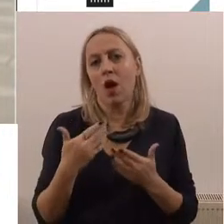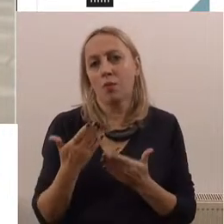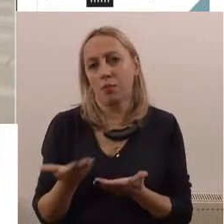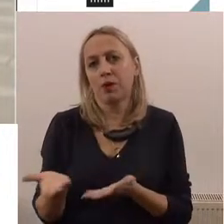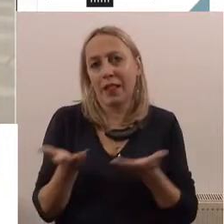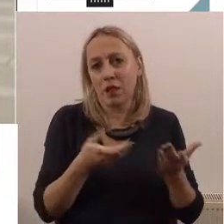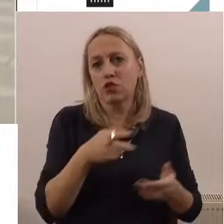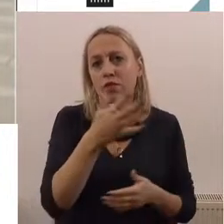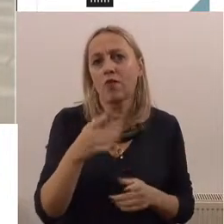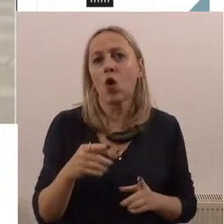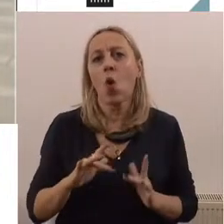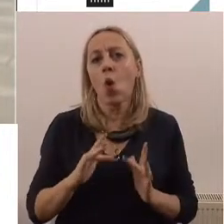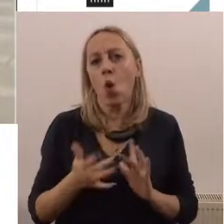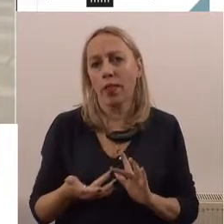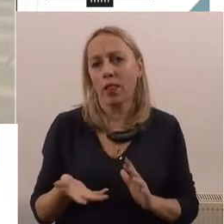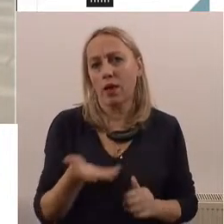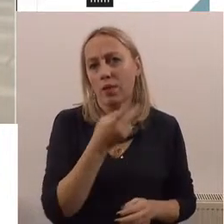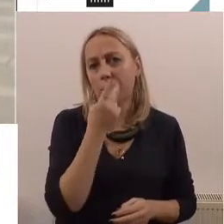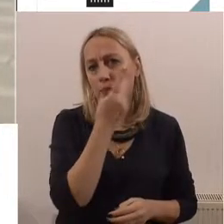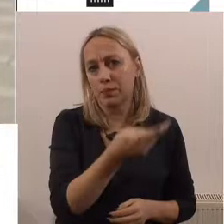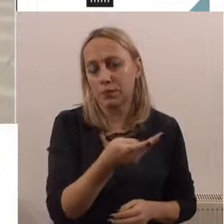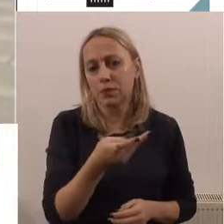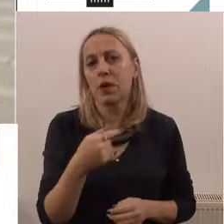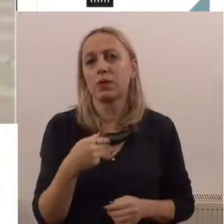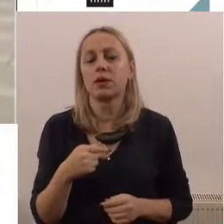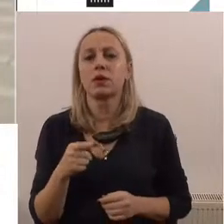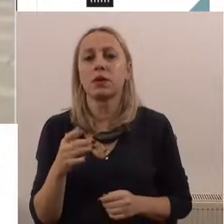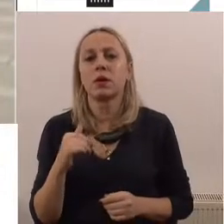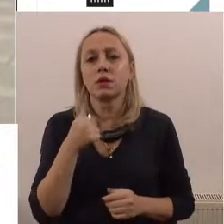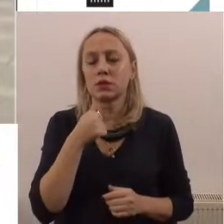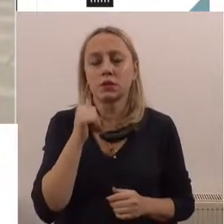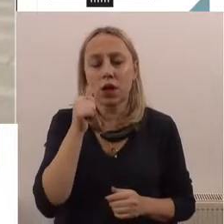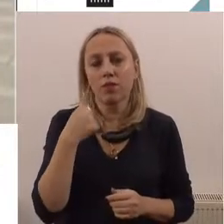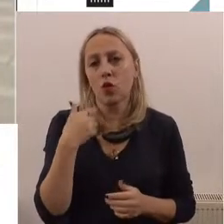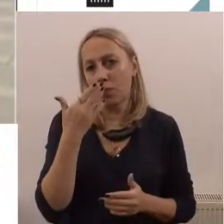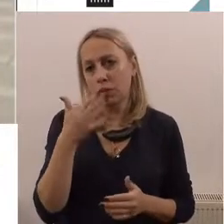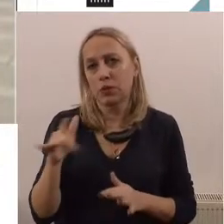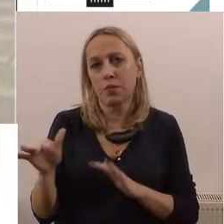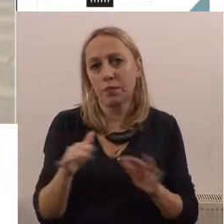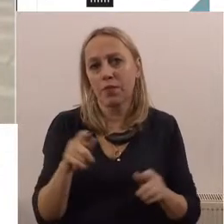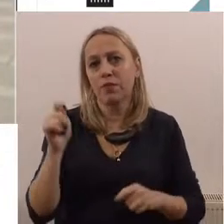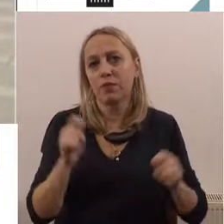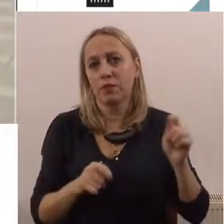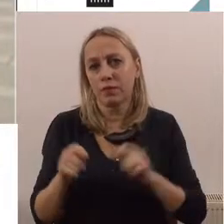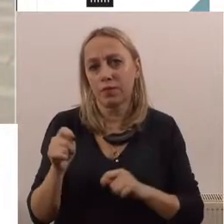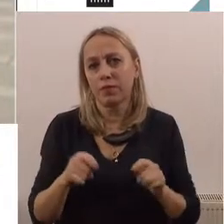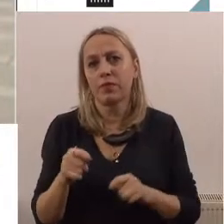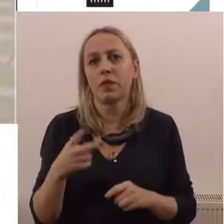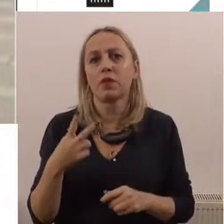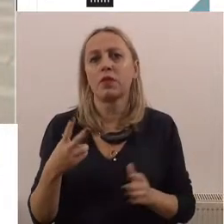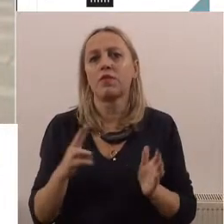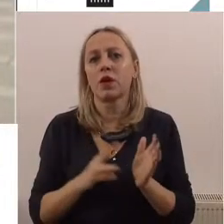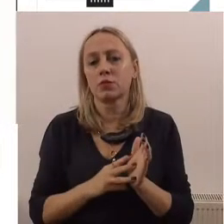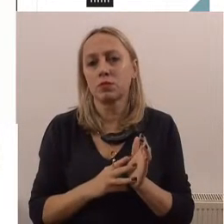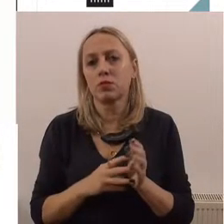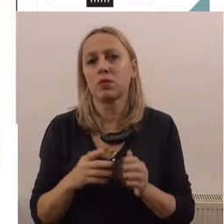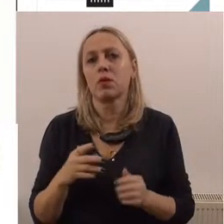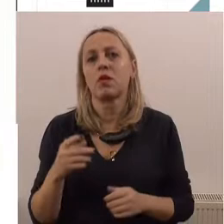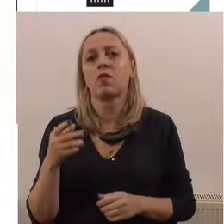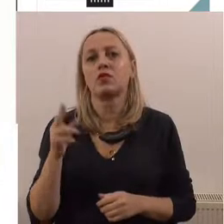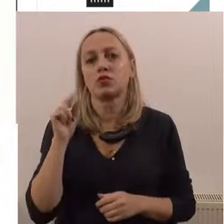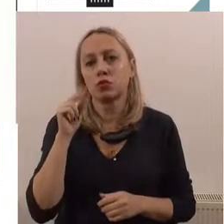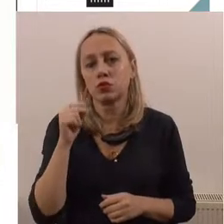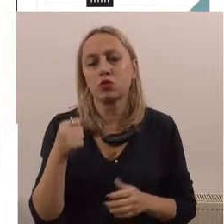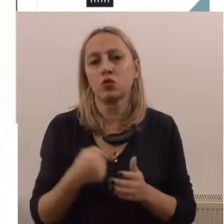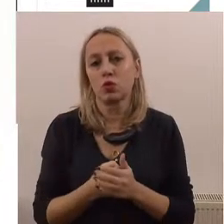of the contemporary museum. You are all welcome to join this broadcast. So